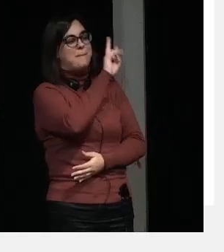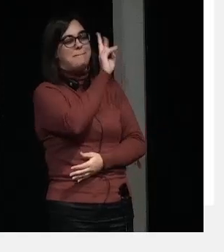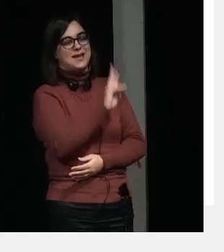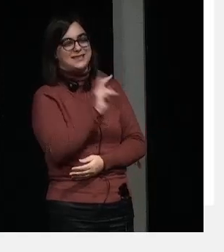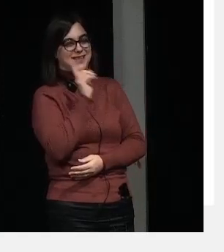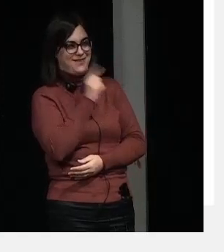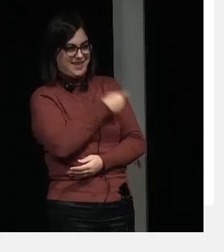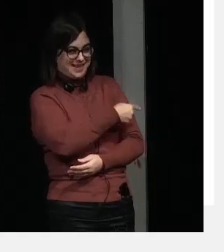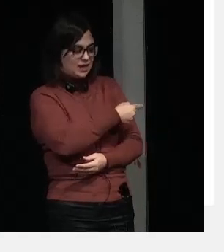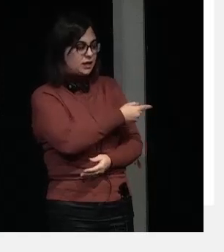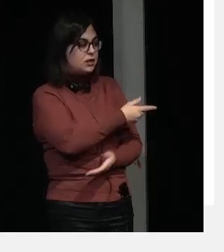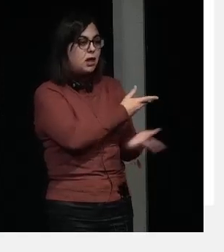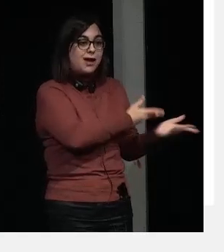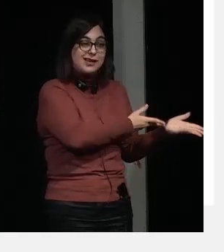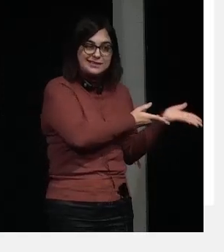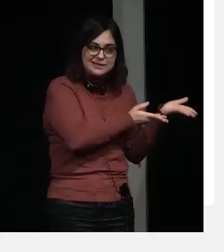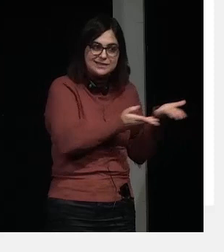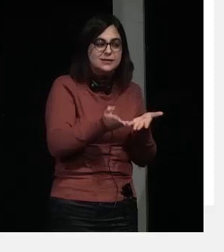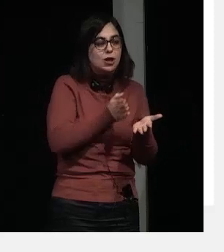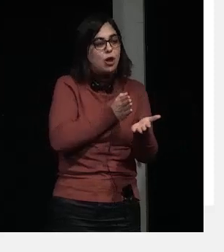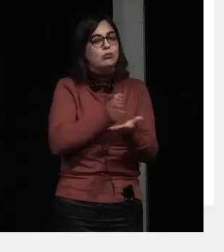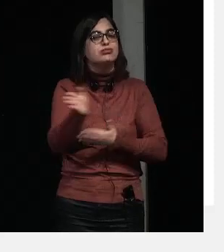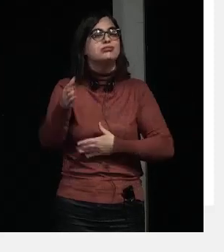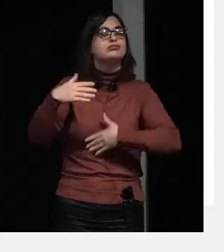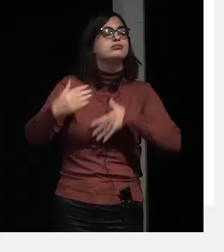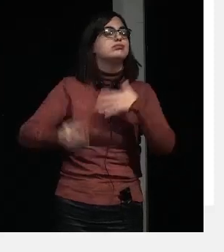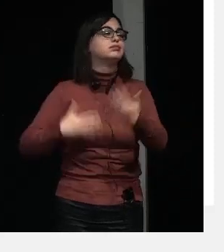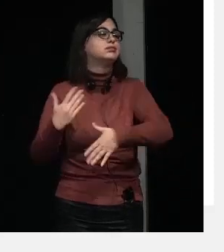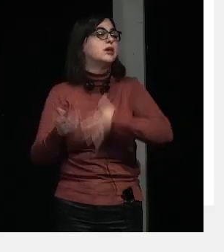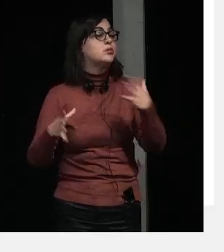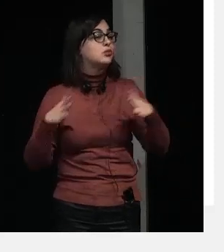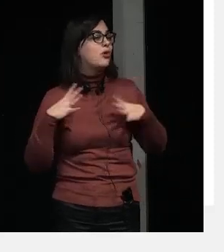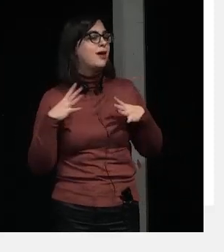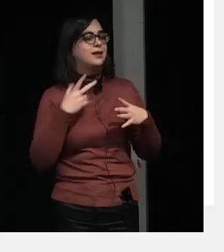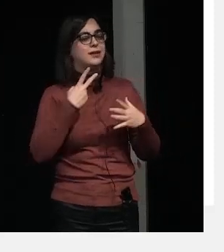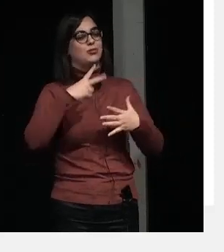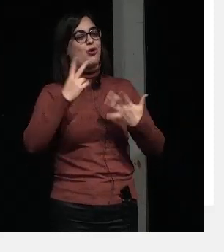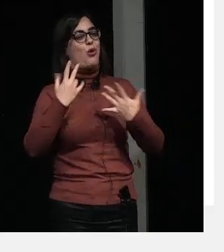in a museum in a more holistic and more inclusive way?